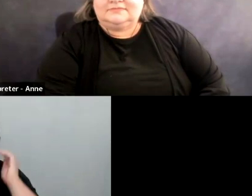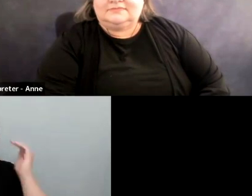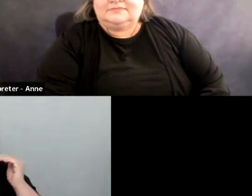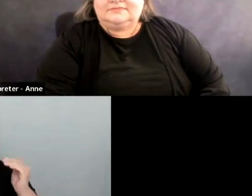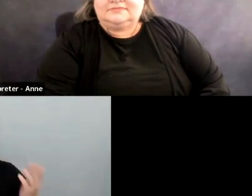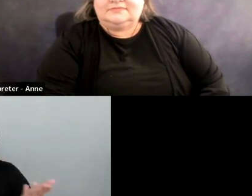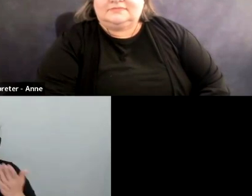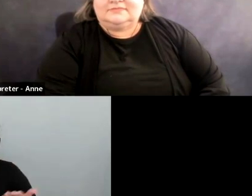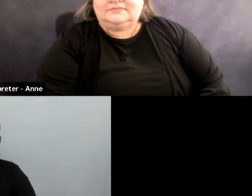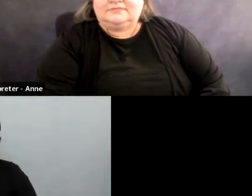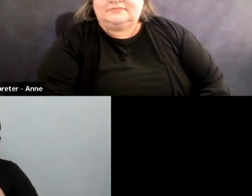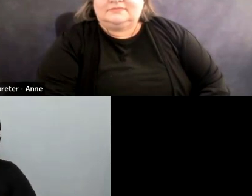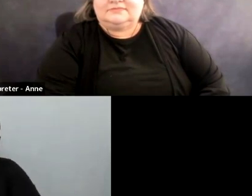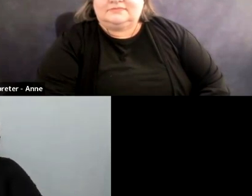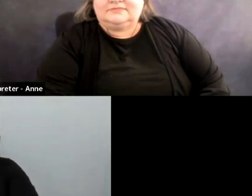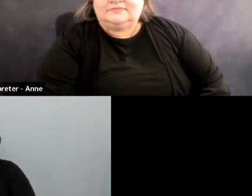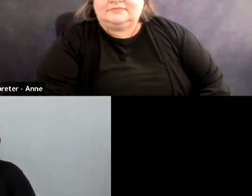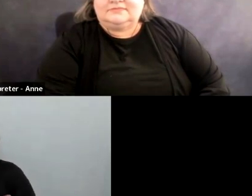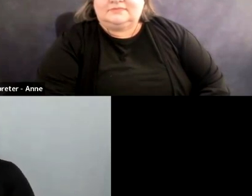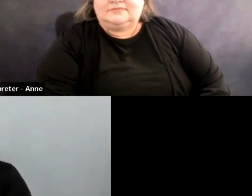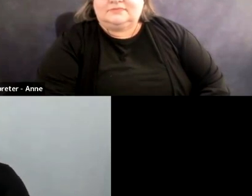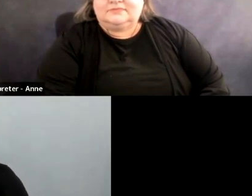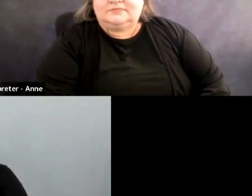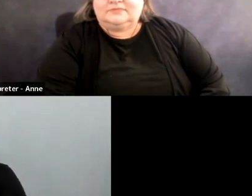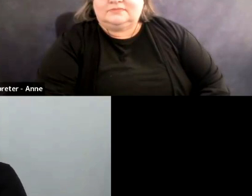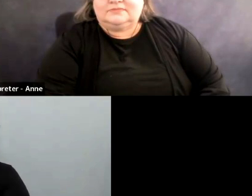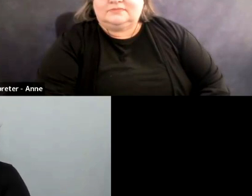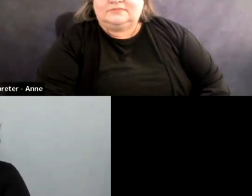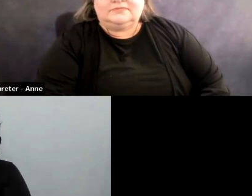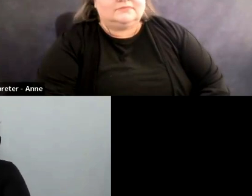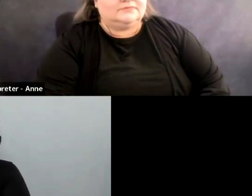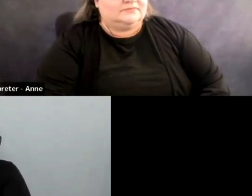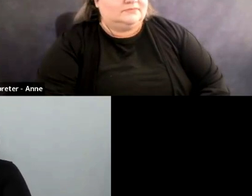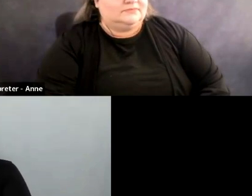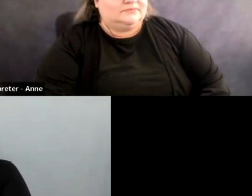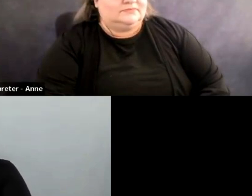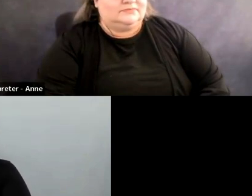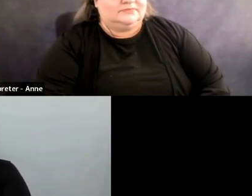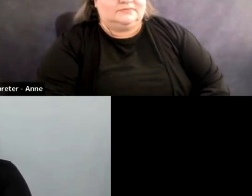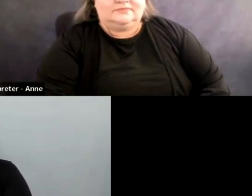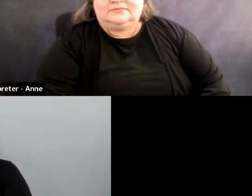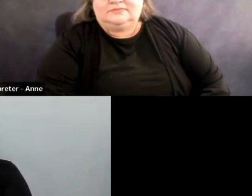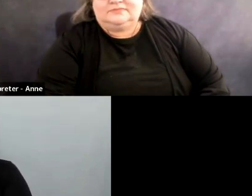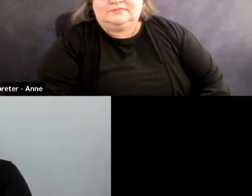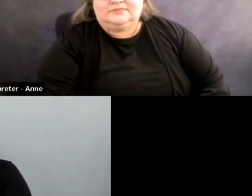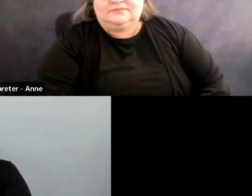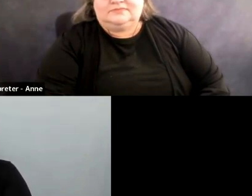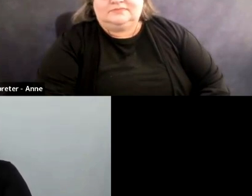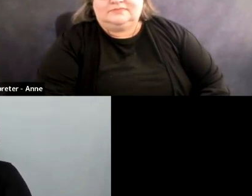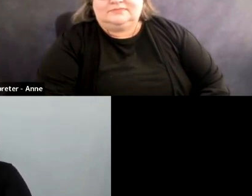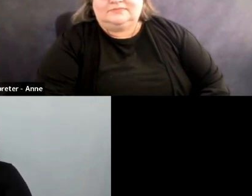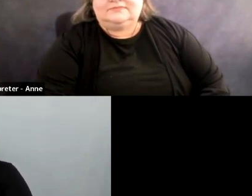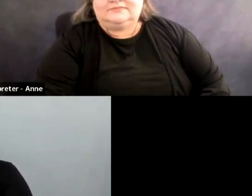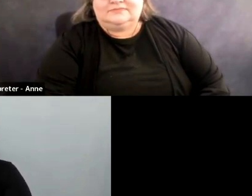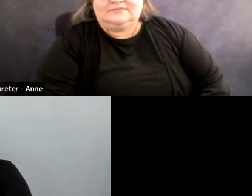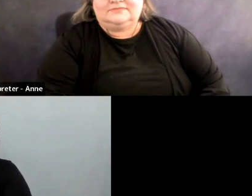be living with a caregiver, maybe it's a mom who's trying to care for her um,